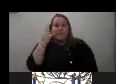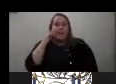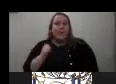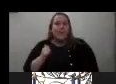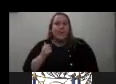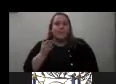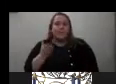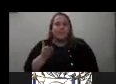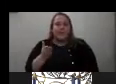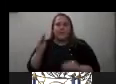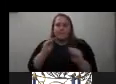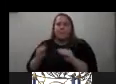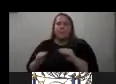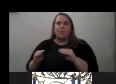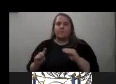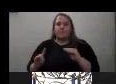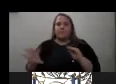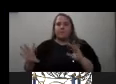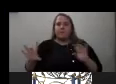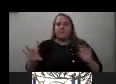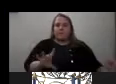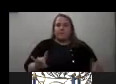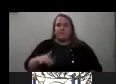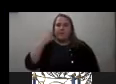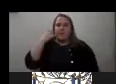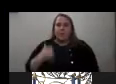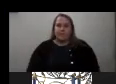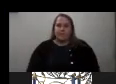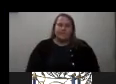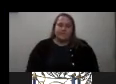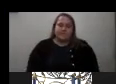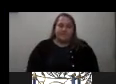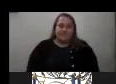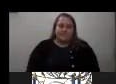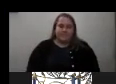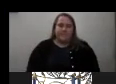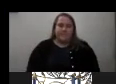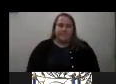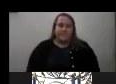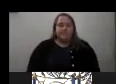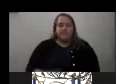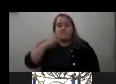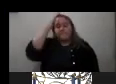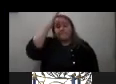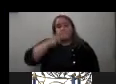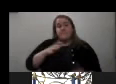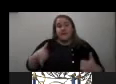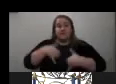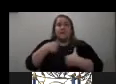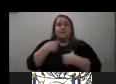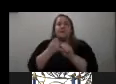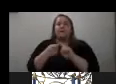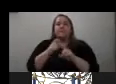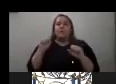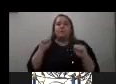in the movement of the dance. It's fun. The men's jackets we made out of a stretch velvet